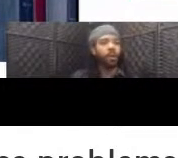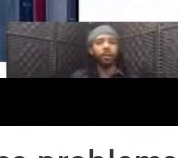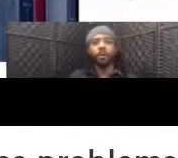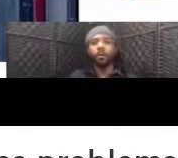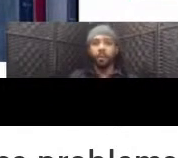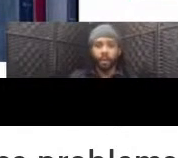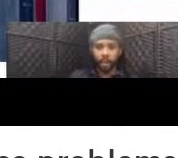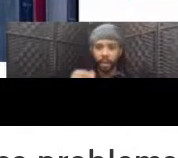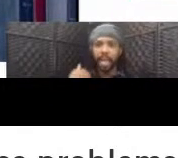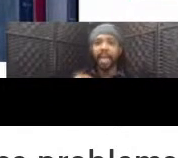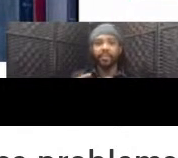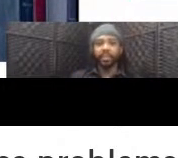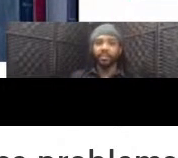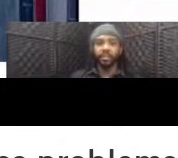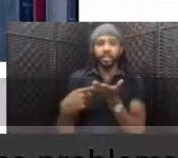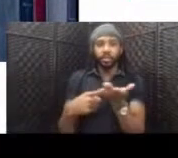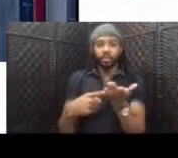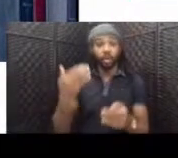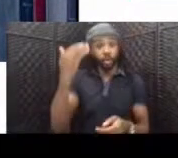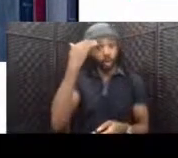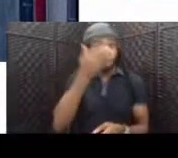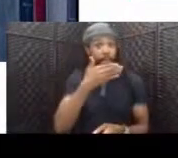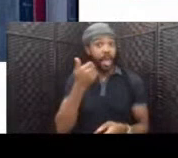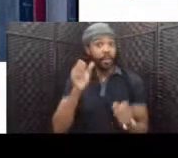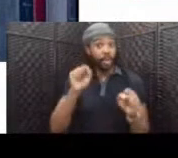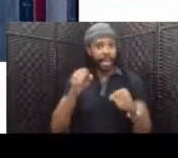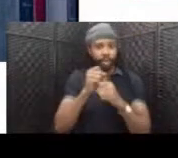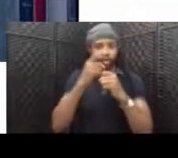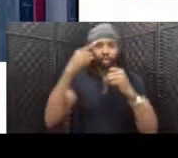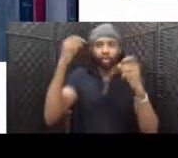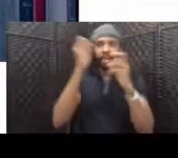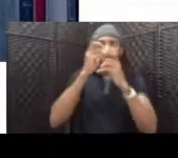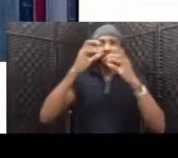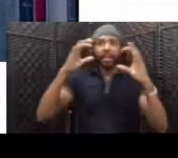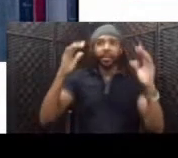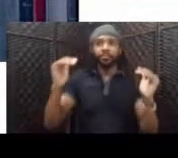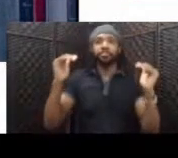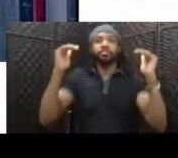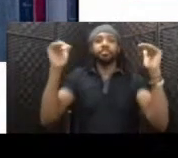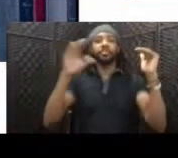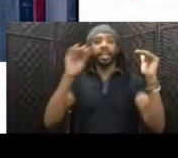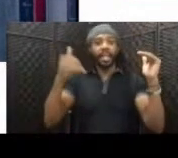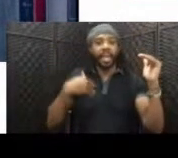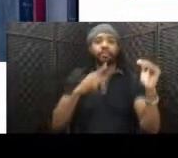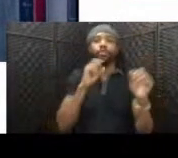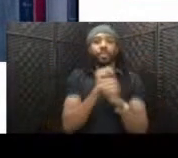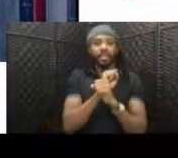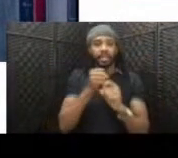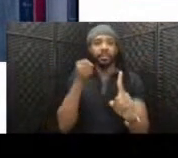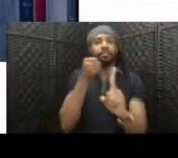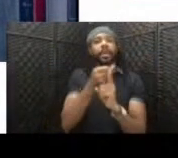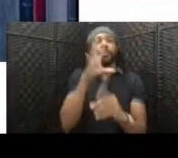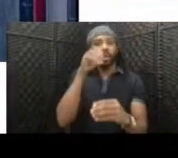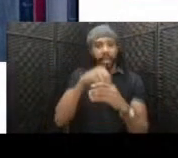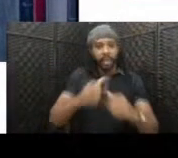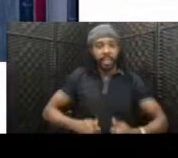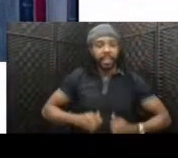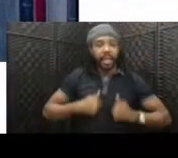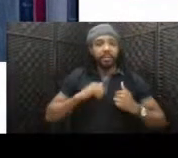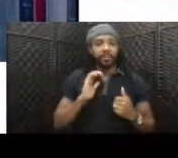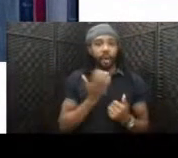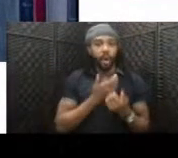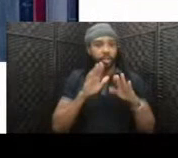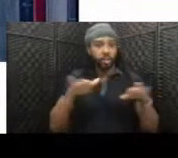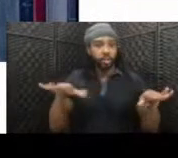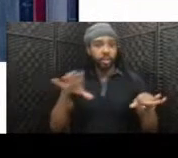we know better, we can dream bigger, we can make meaningful change in the lives of our children, and ultimately, we can